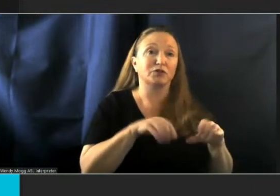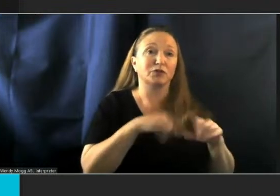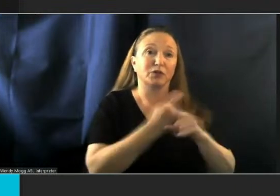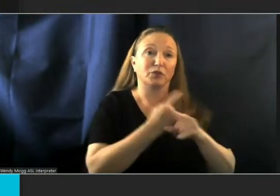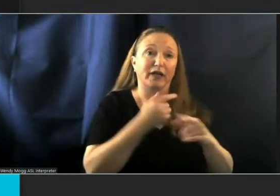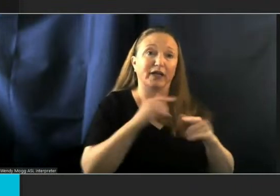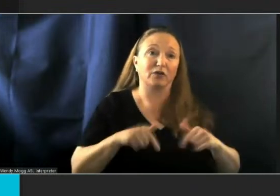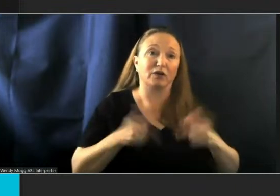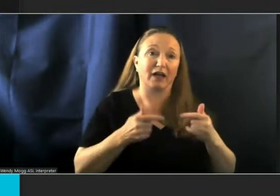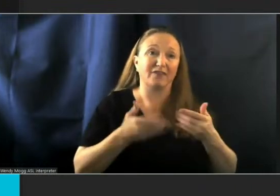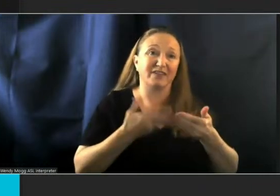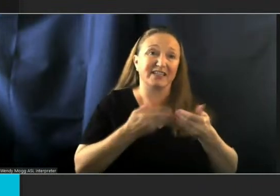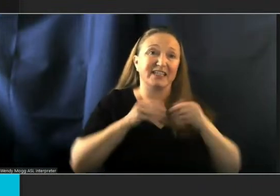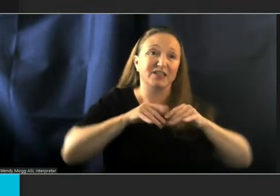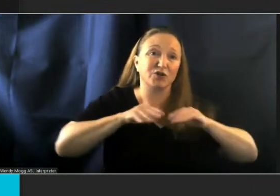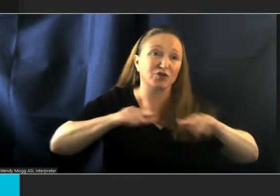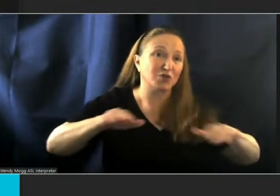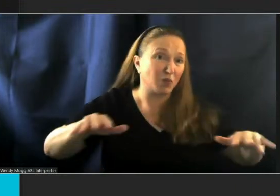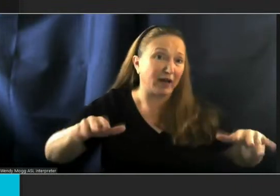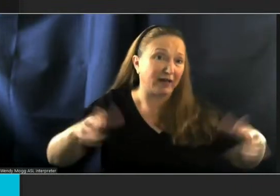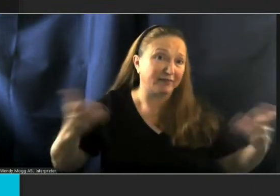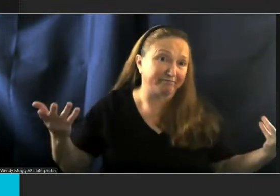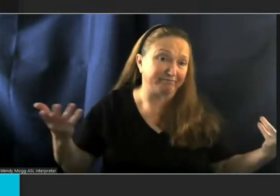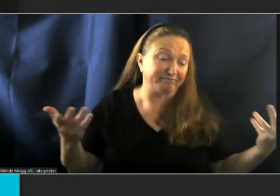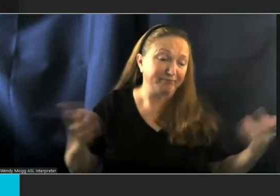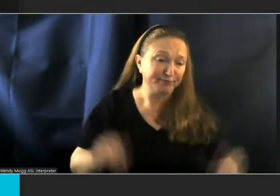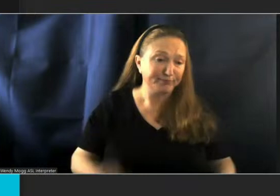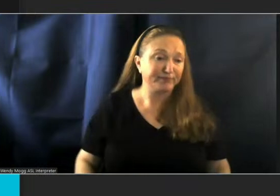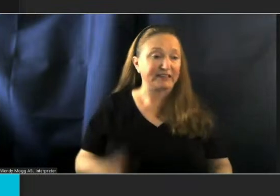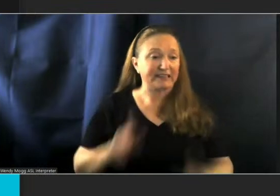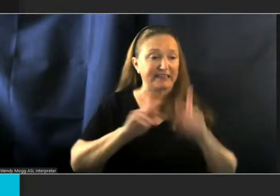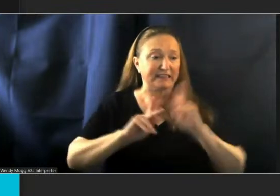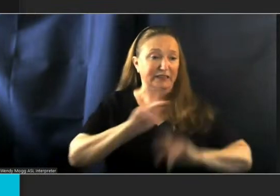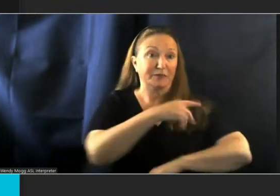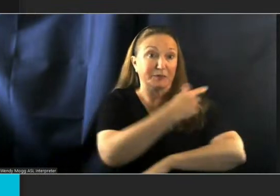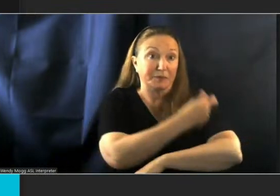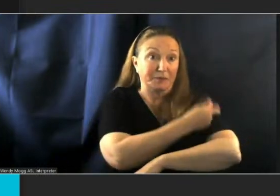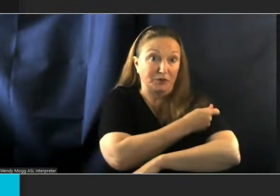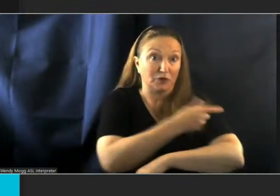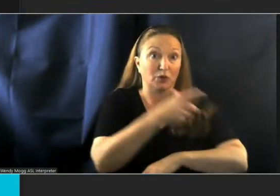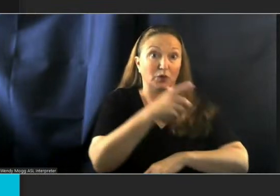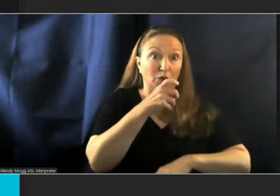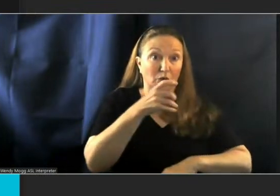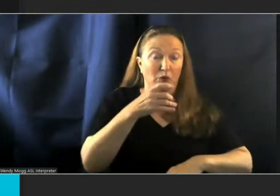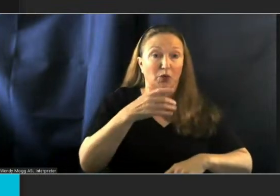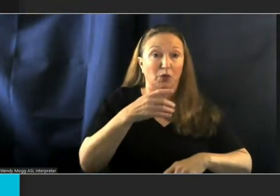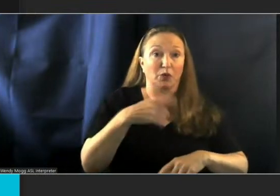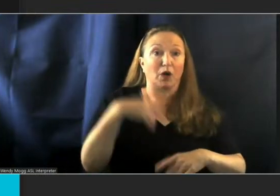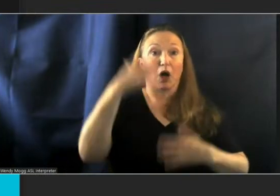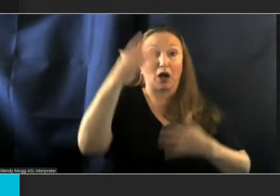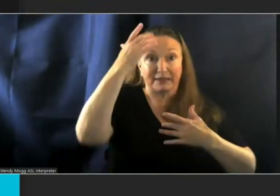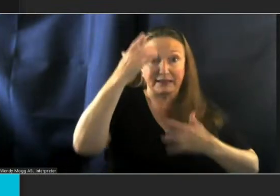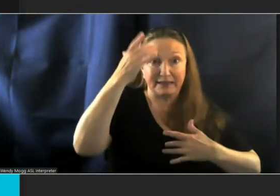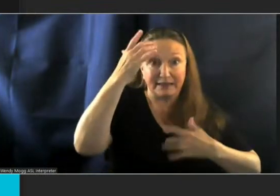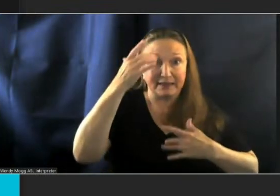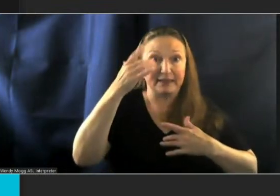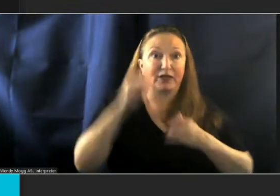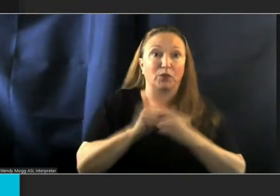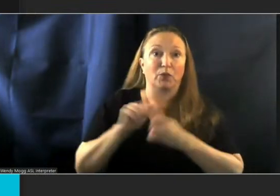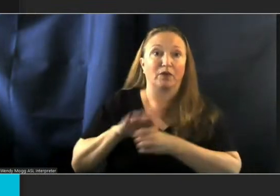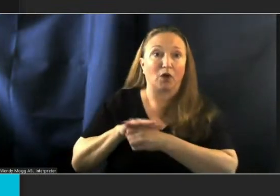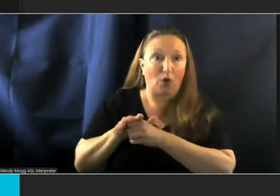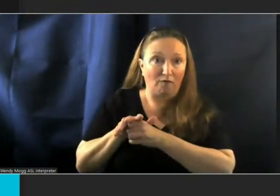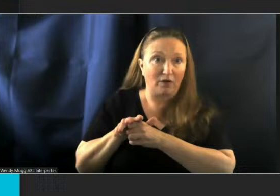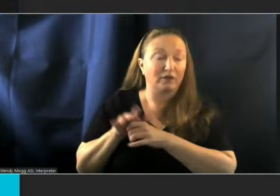Among vaccinated people with symptomatic COVID disease, we